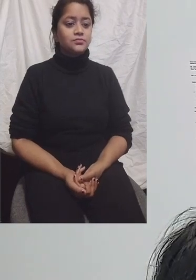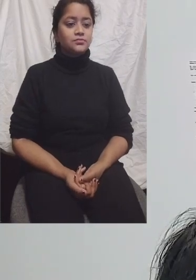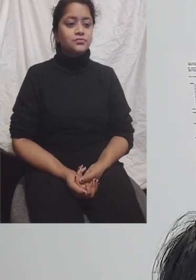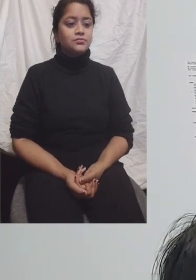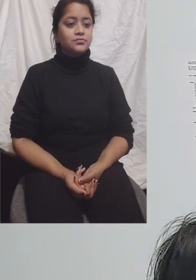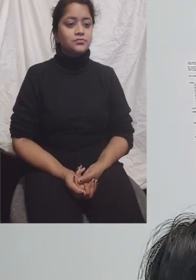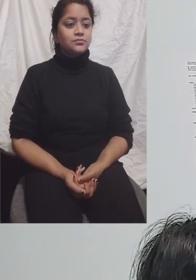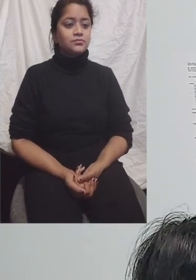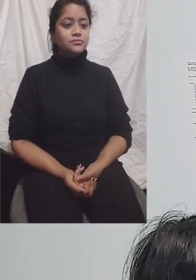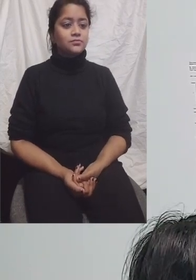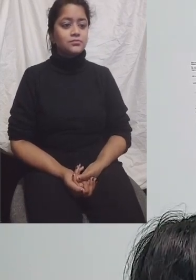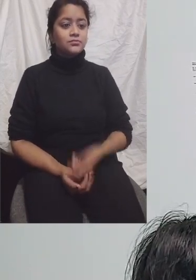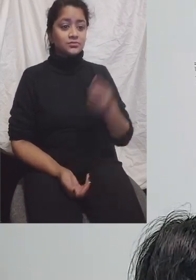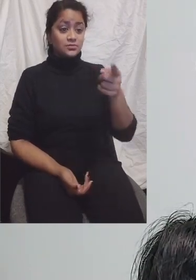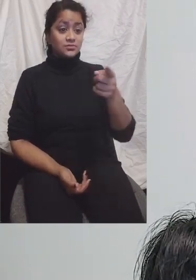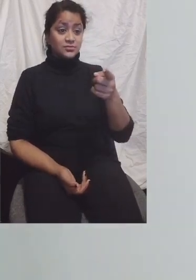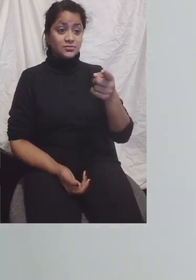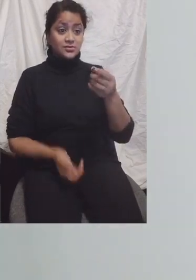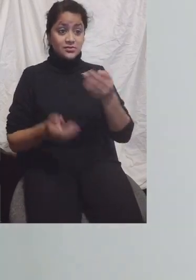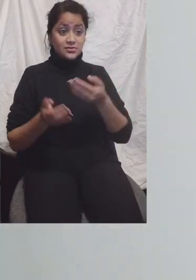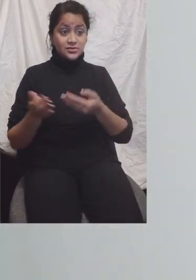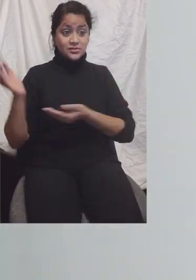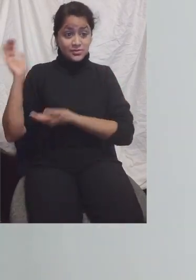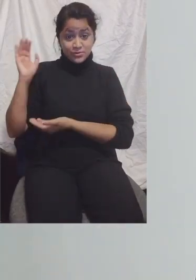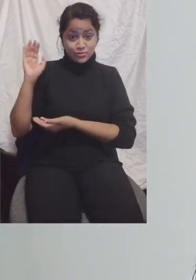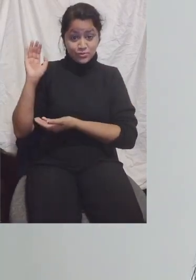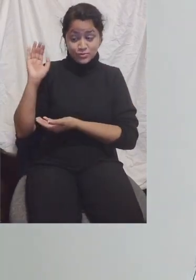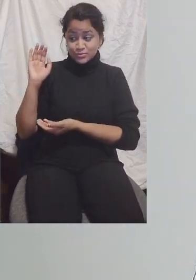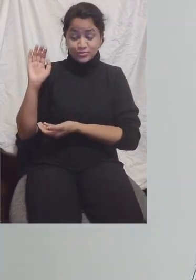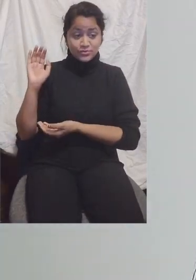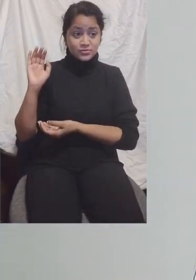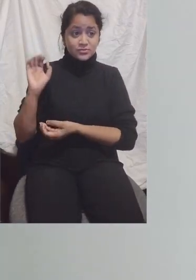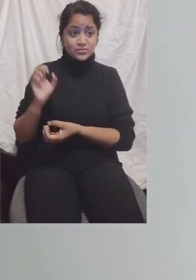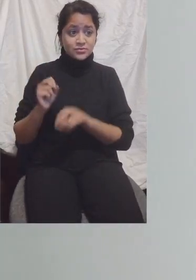You're welcome, Phoenix. Thank you for coming.